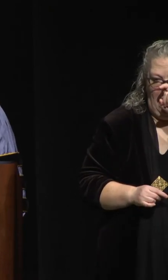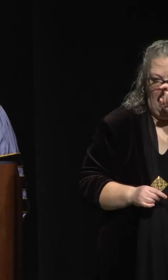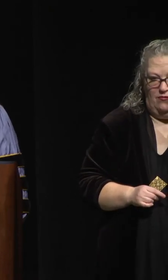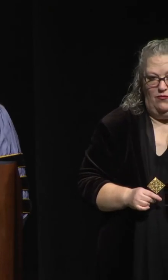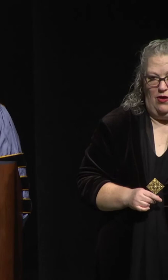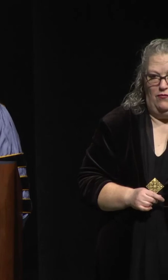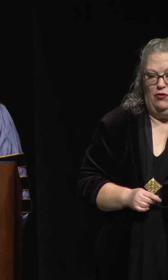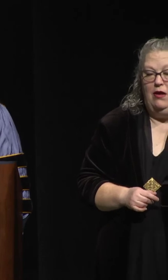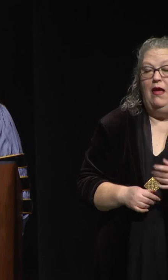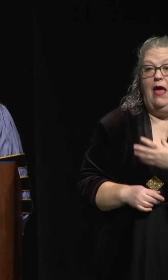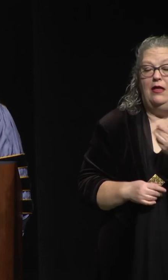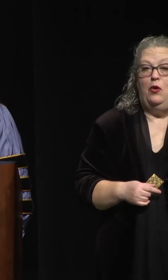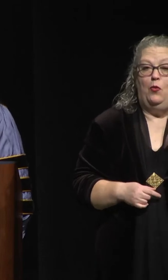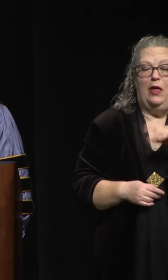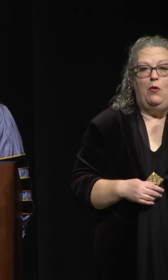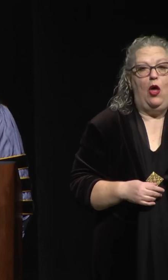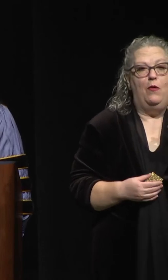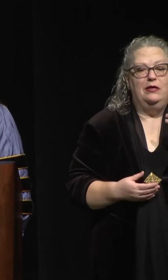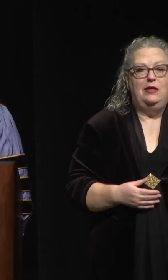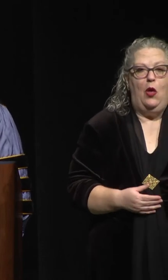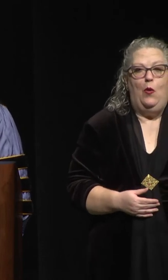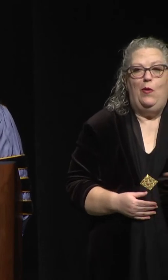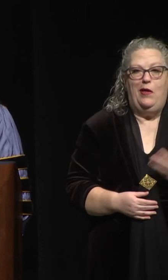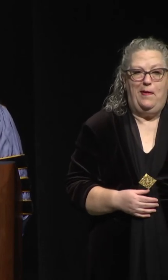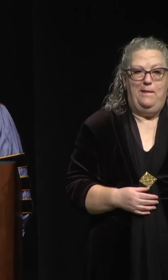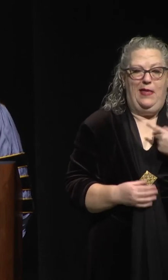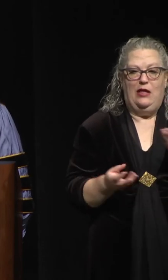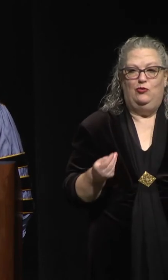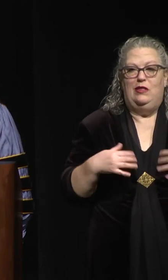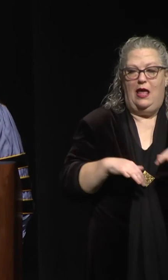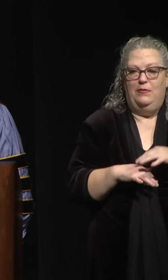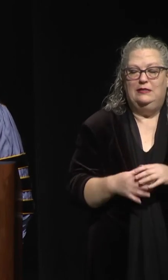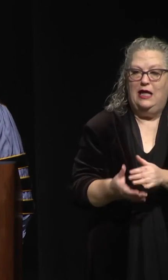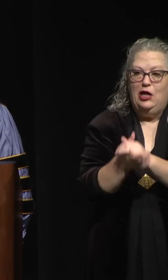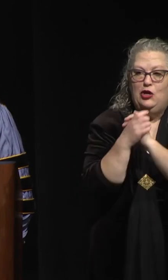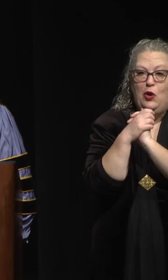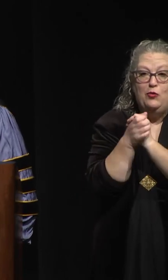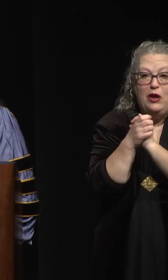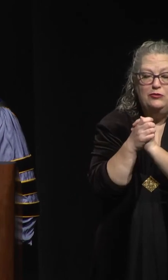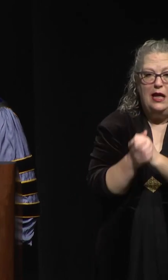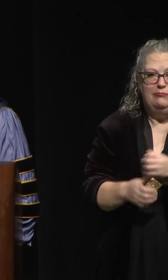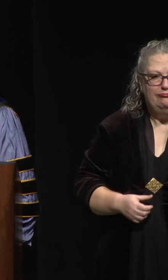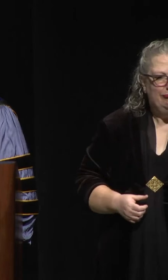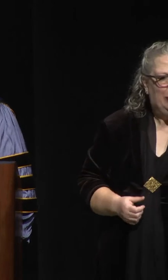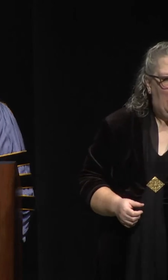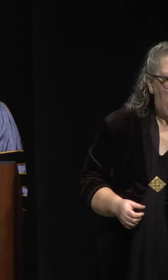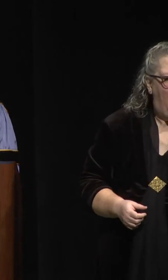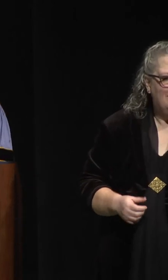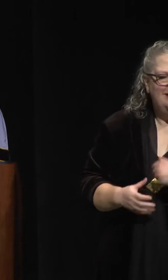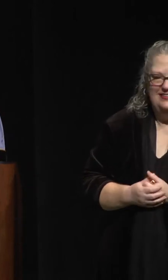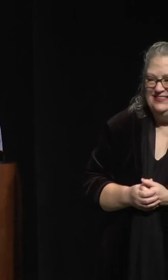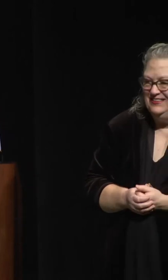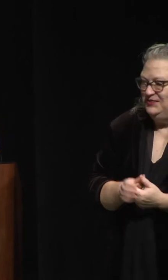and we will always welcome you back to campus. Congratulations, and go Hawks.